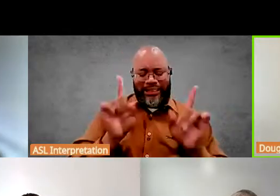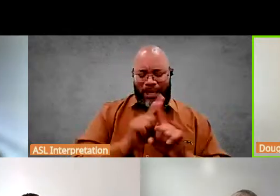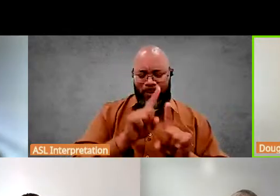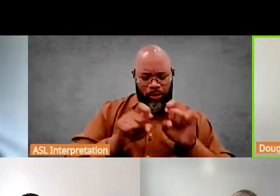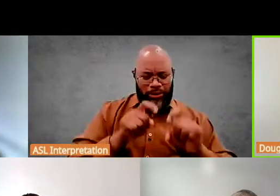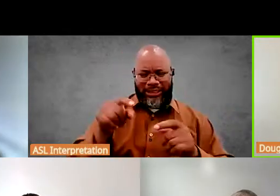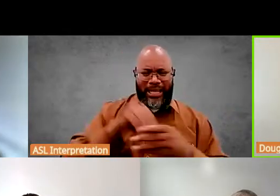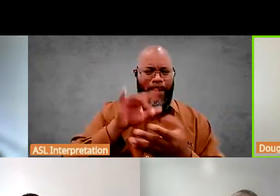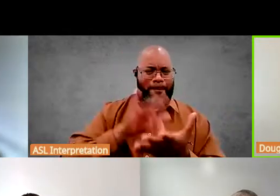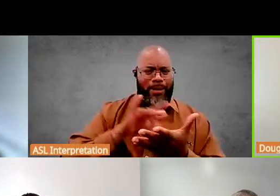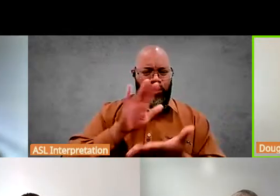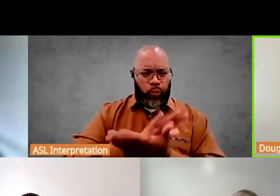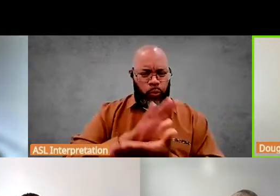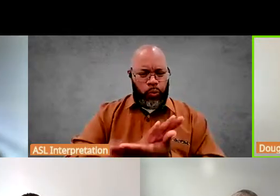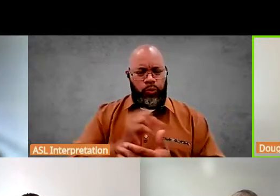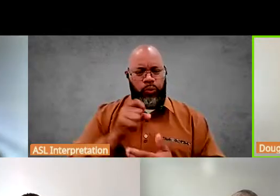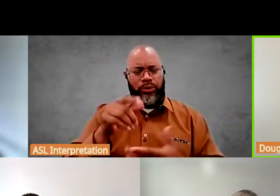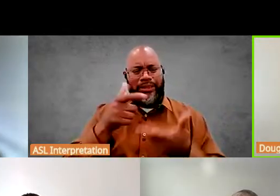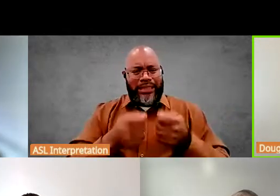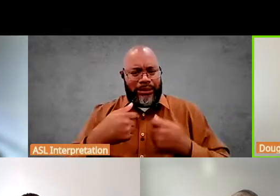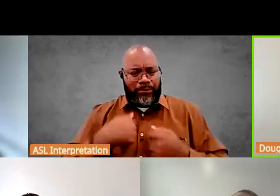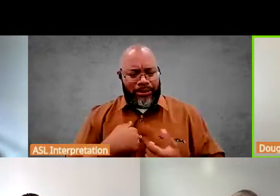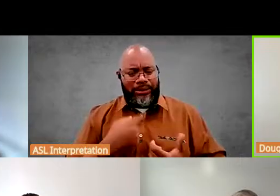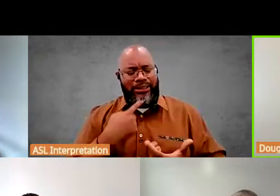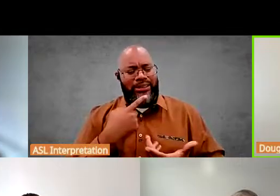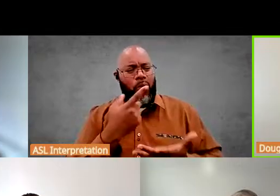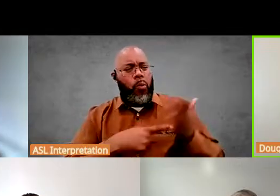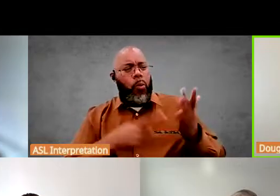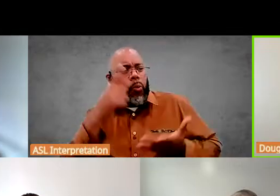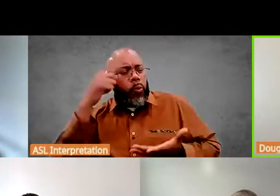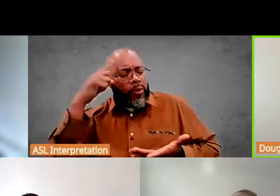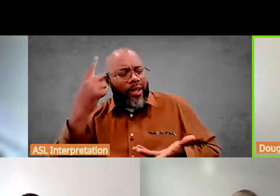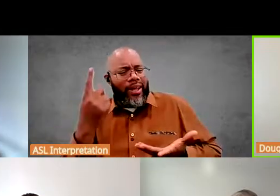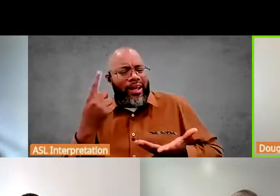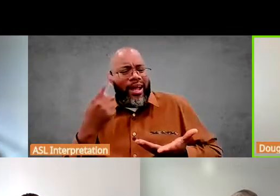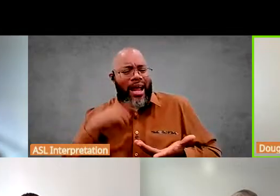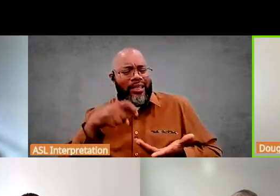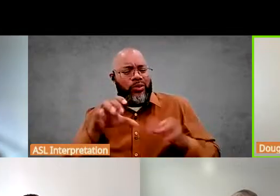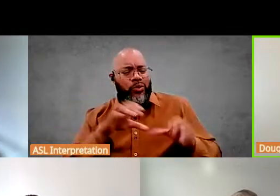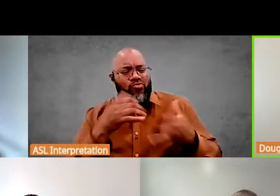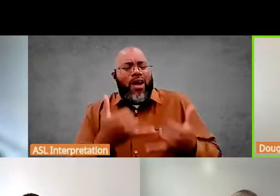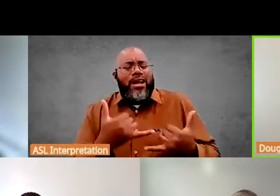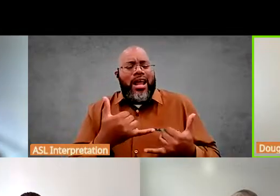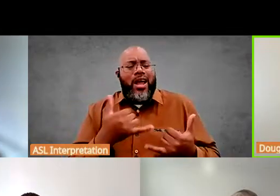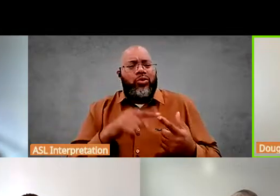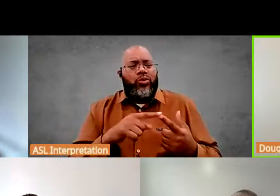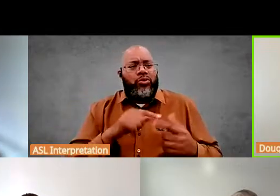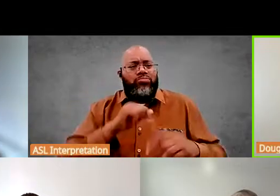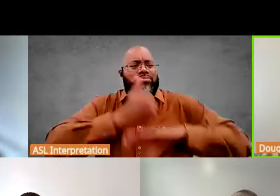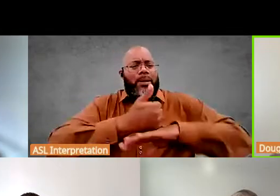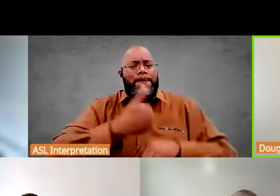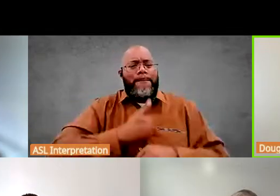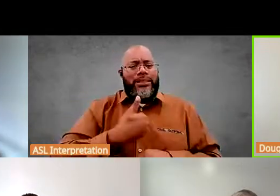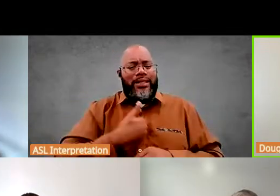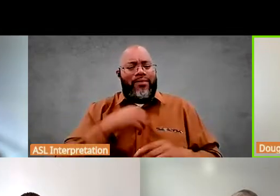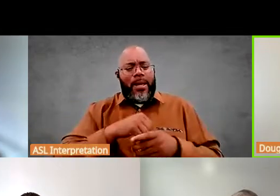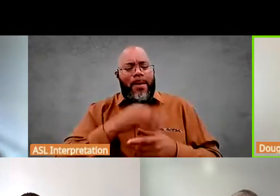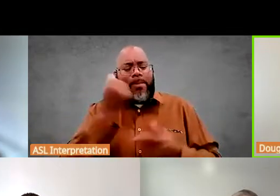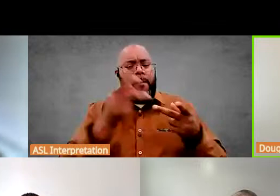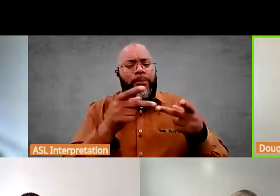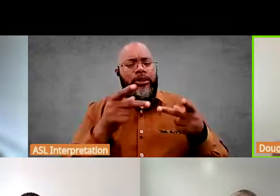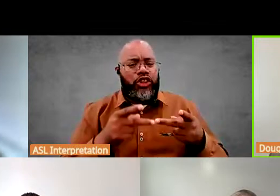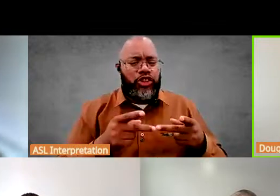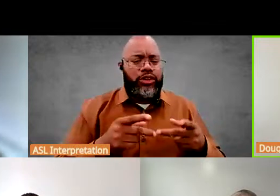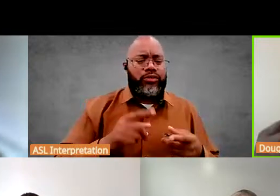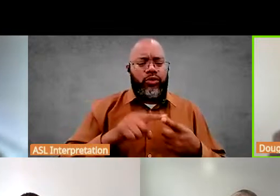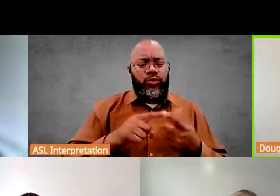school, so she texted me and be like, "What do you think I need to do right now to put myself in a better position